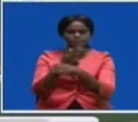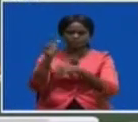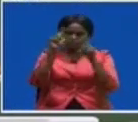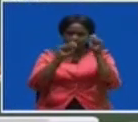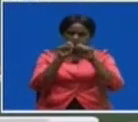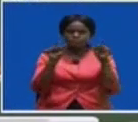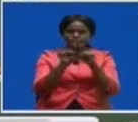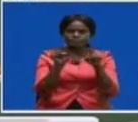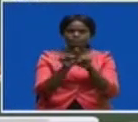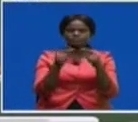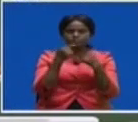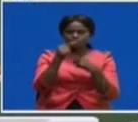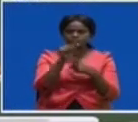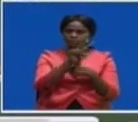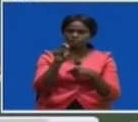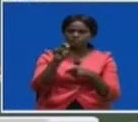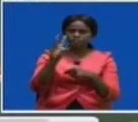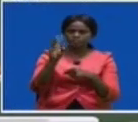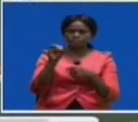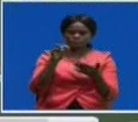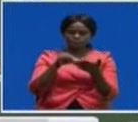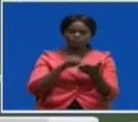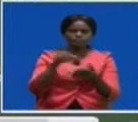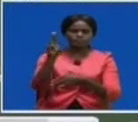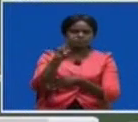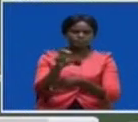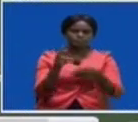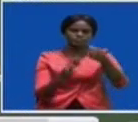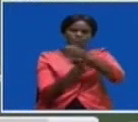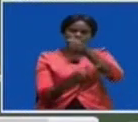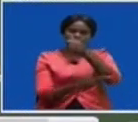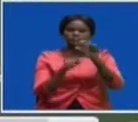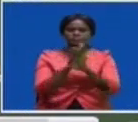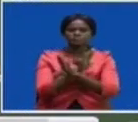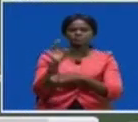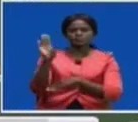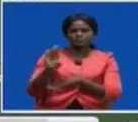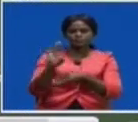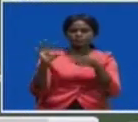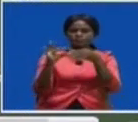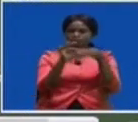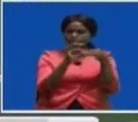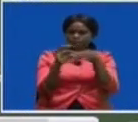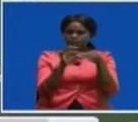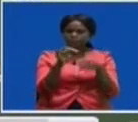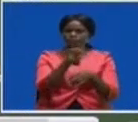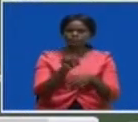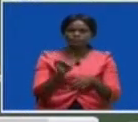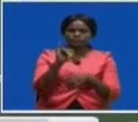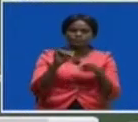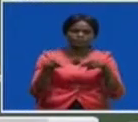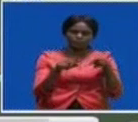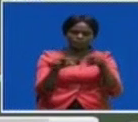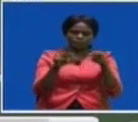tourism. Mr. Chiteme says the $260 million bridge connecting Zambia and Botswana over the Zambezi River will